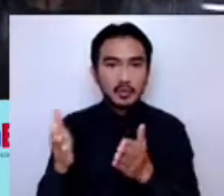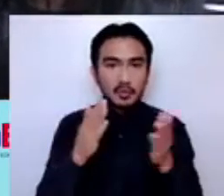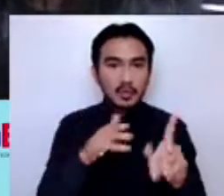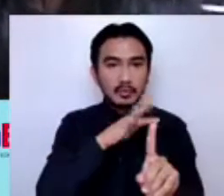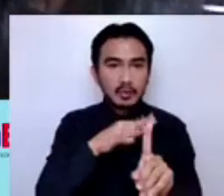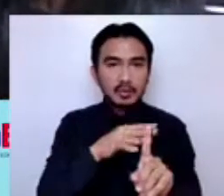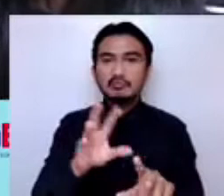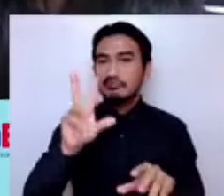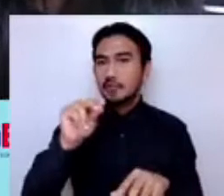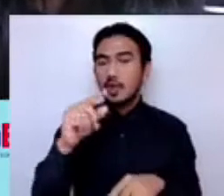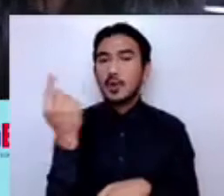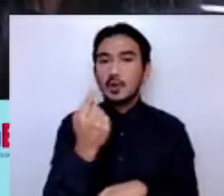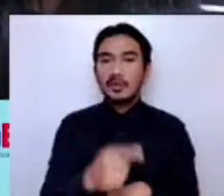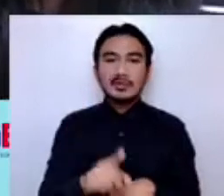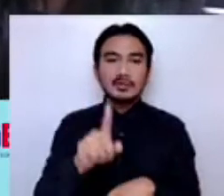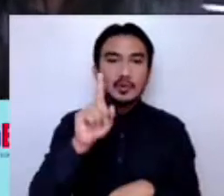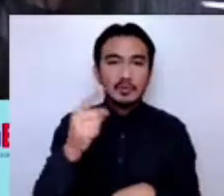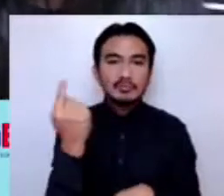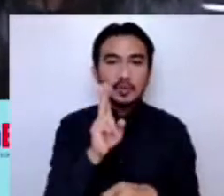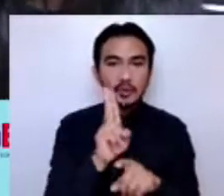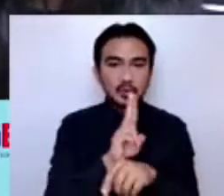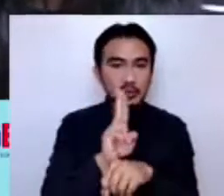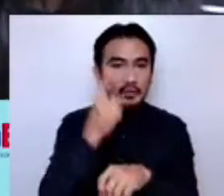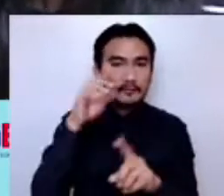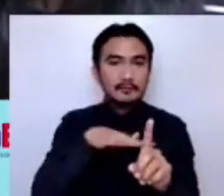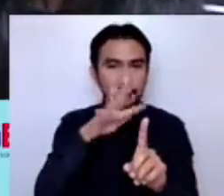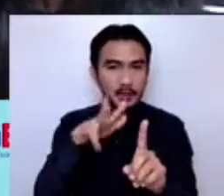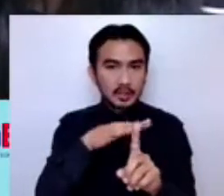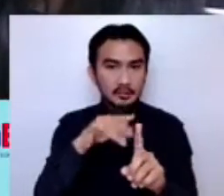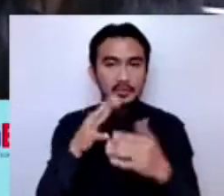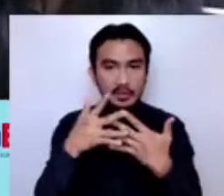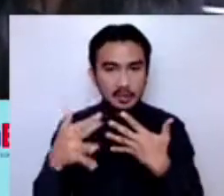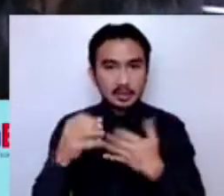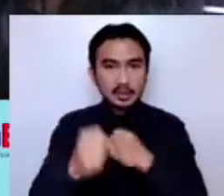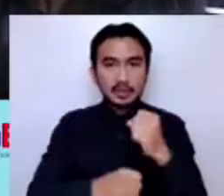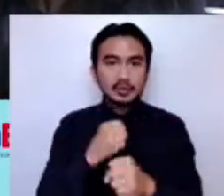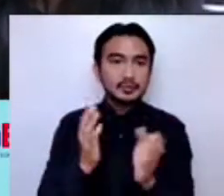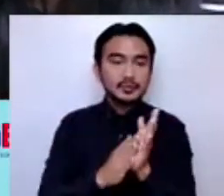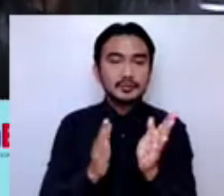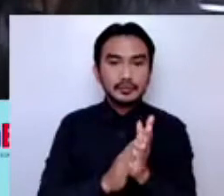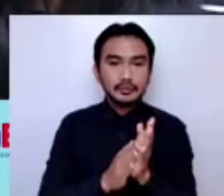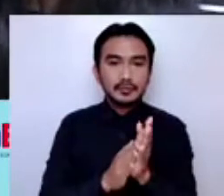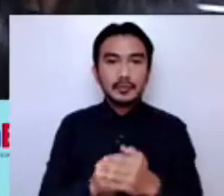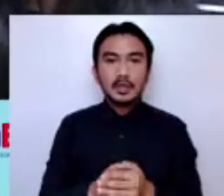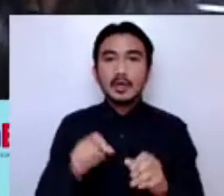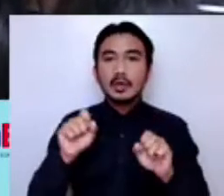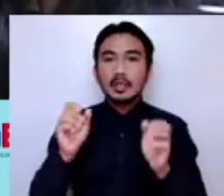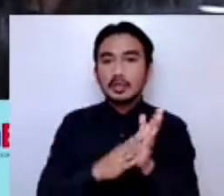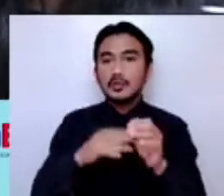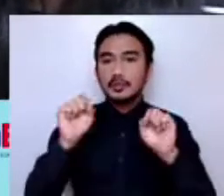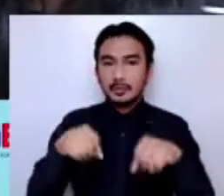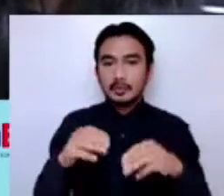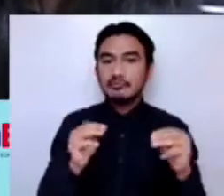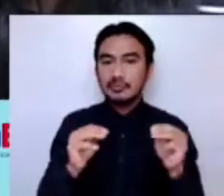of observation for the entire school year. The reason being so that schools are able to manage the modes of